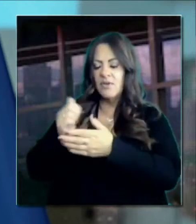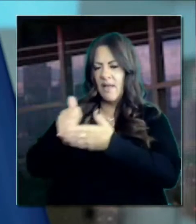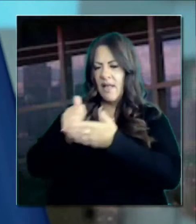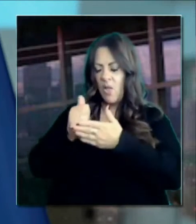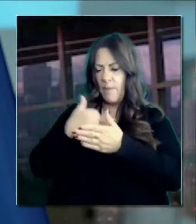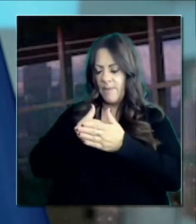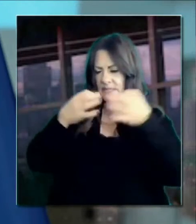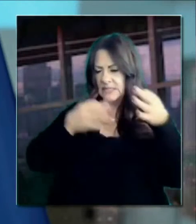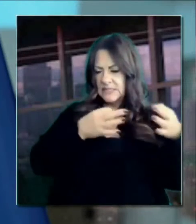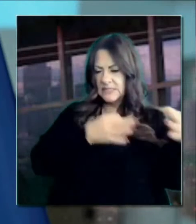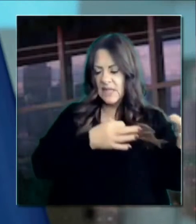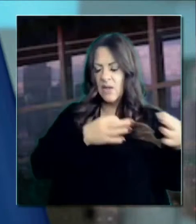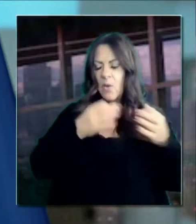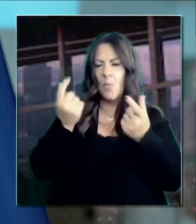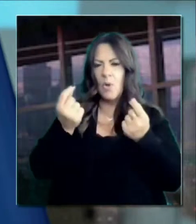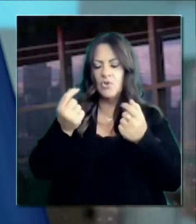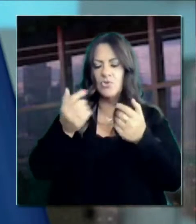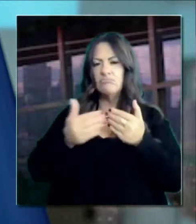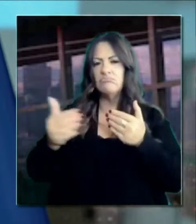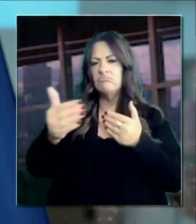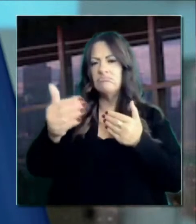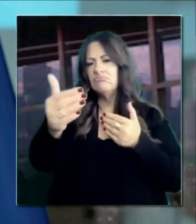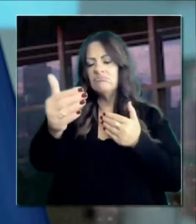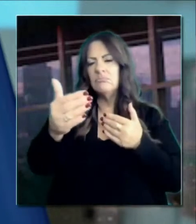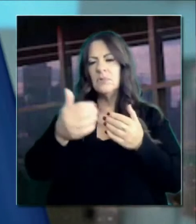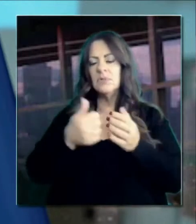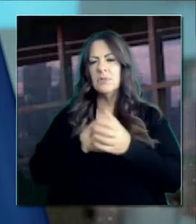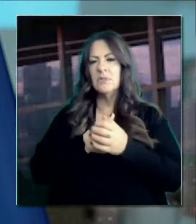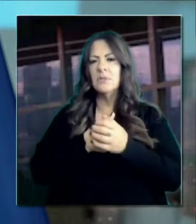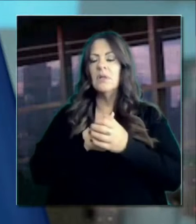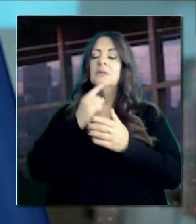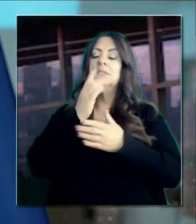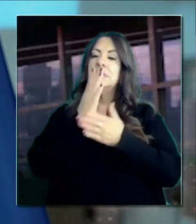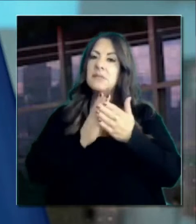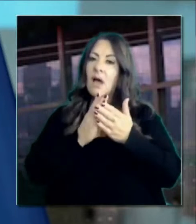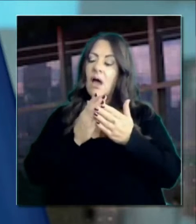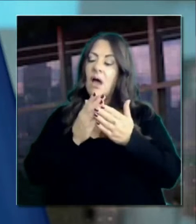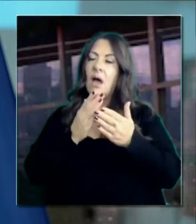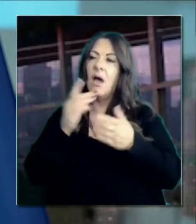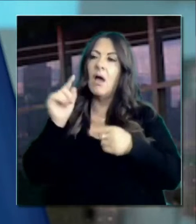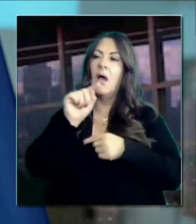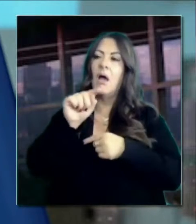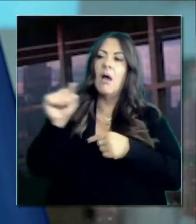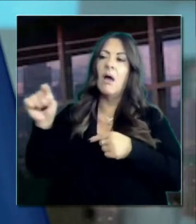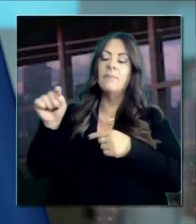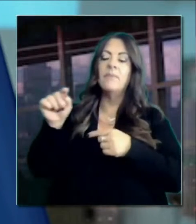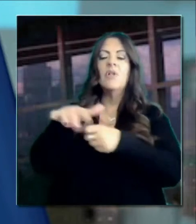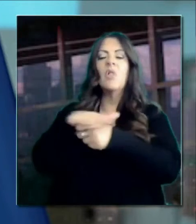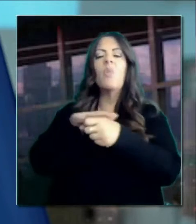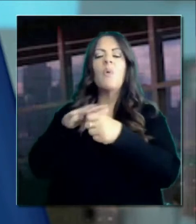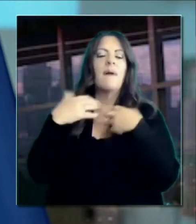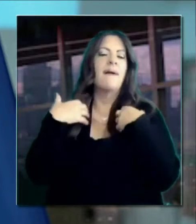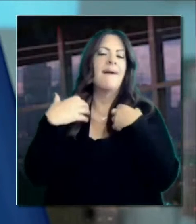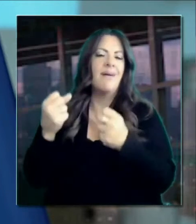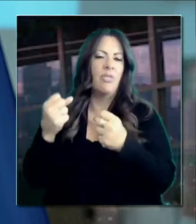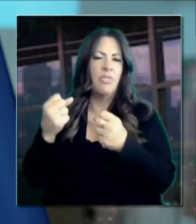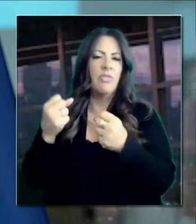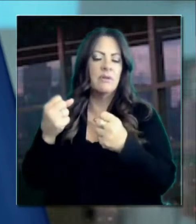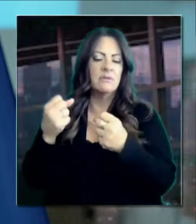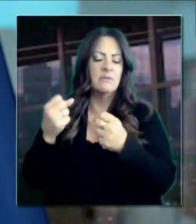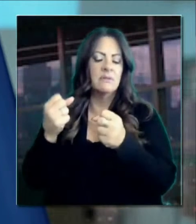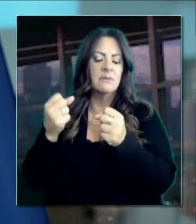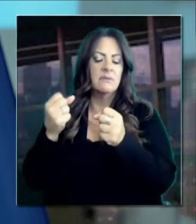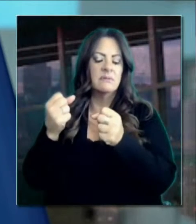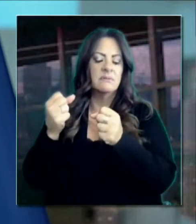mean by that the following. There was some concern, some had expressed, local health officers in particular,